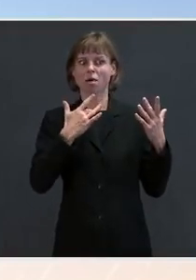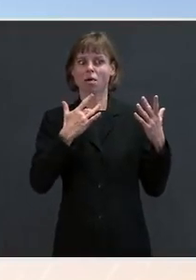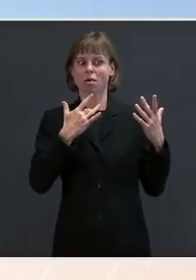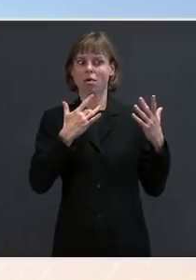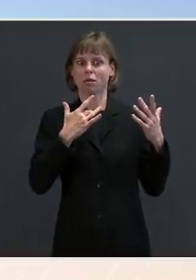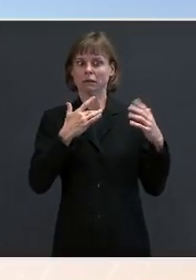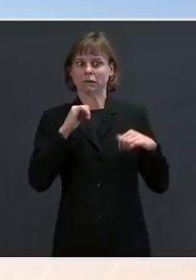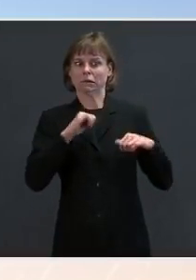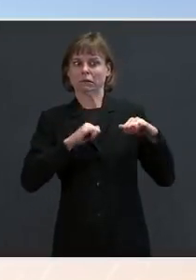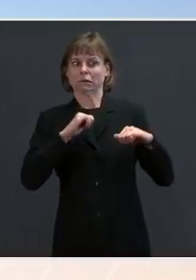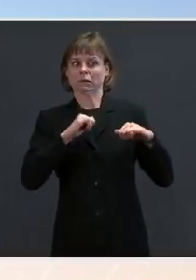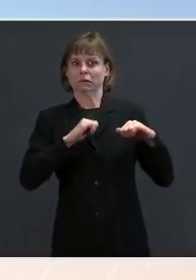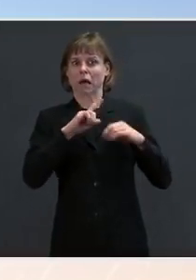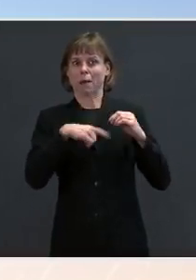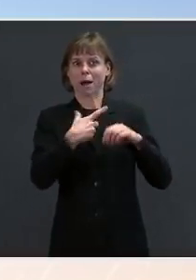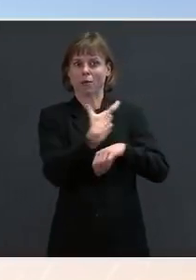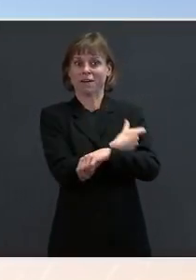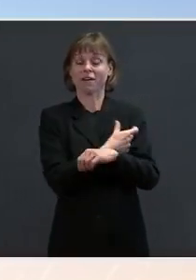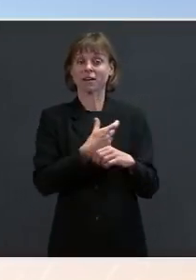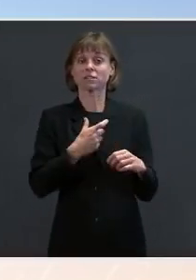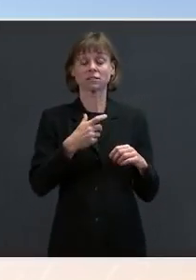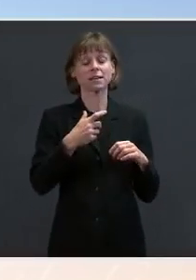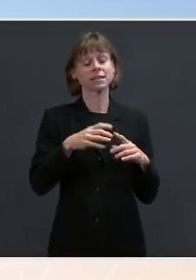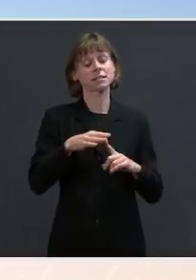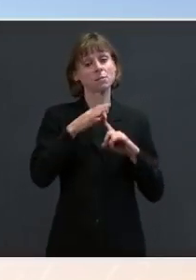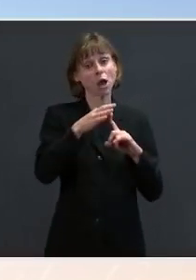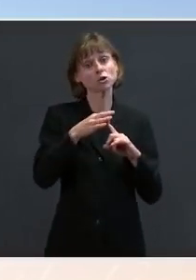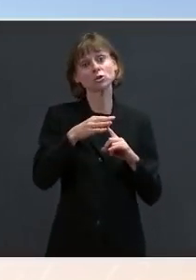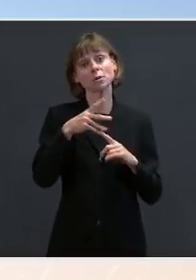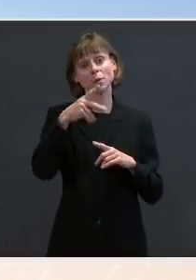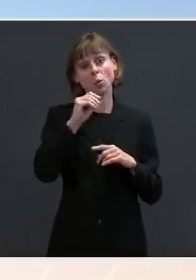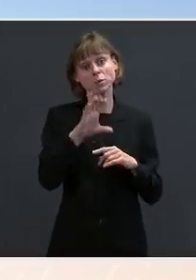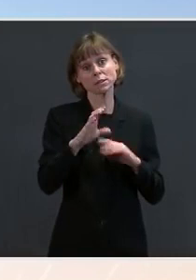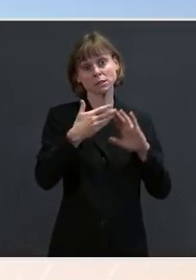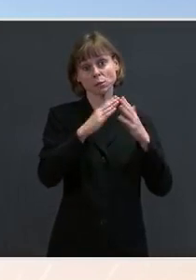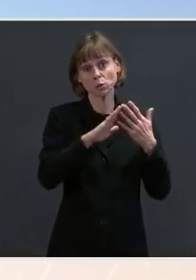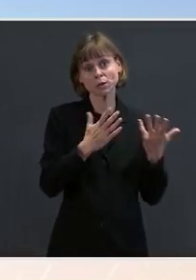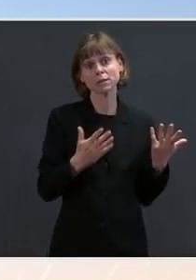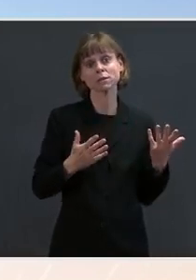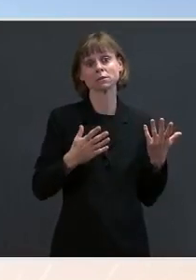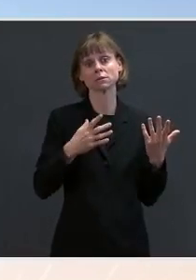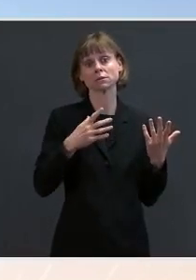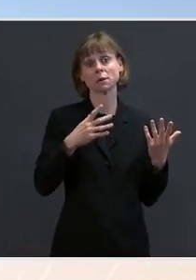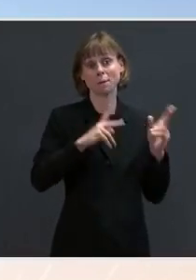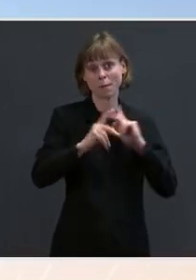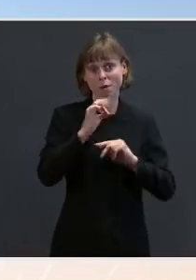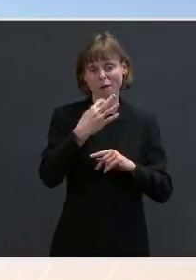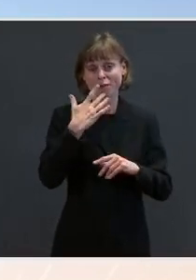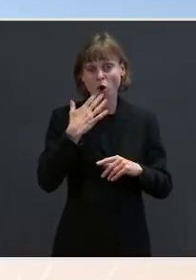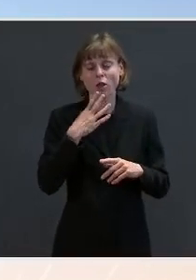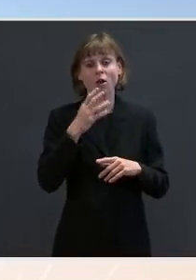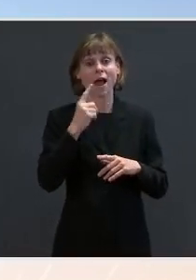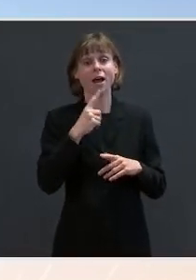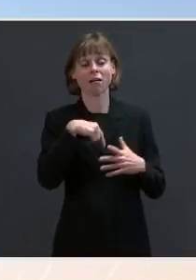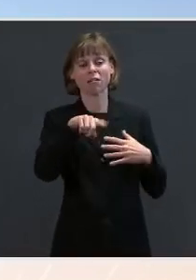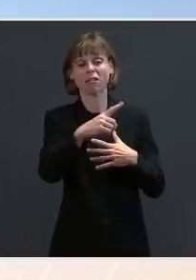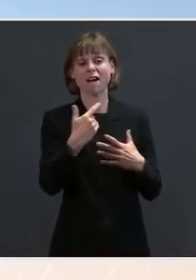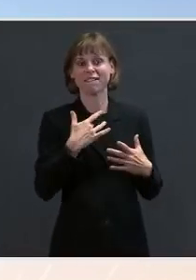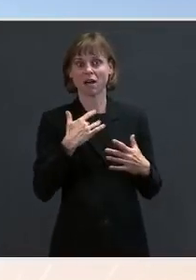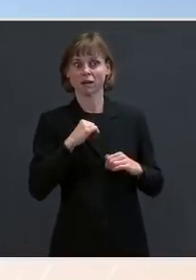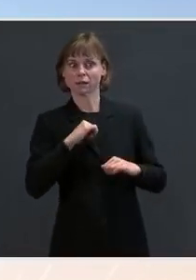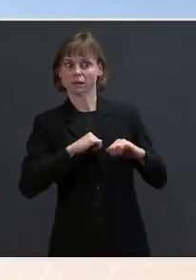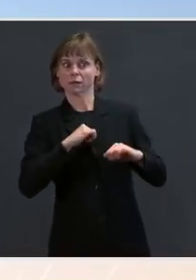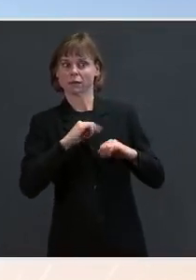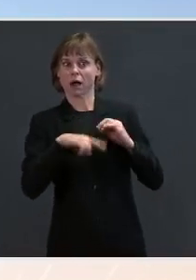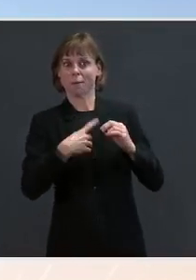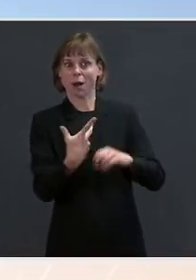there's been a higher level of vaccine hesitancy. Now, we are working to take a number of steps. Of course, we have an equity task force led by